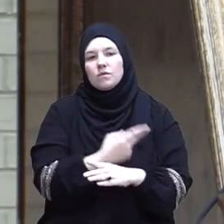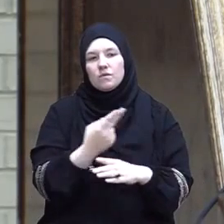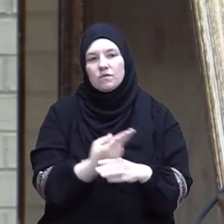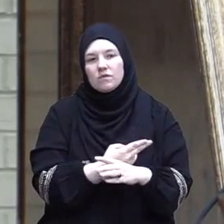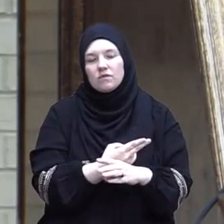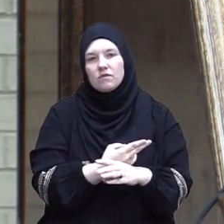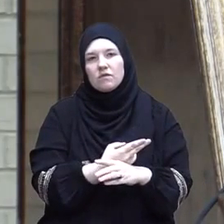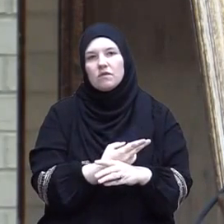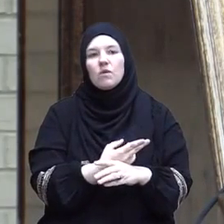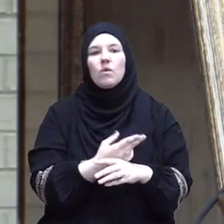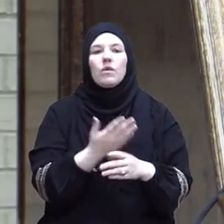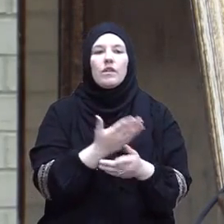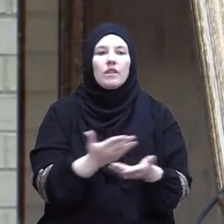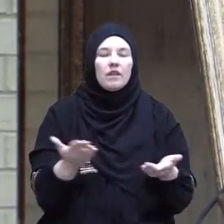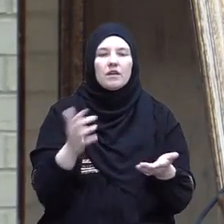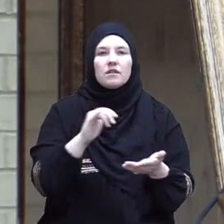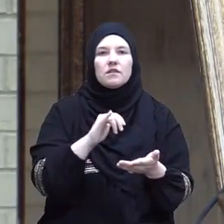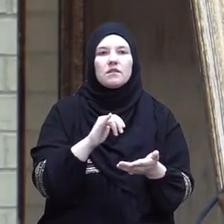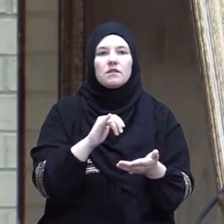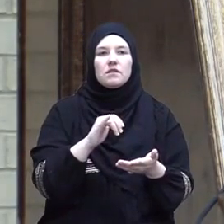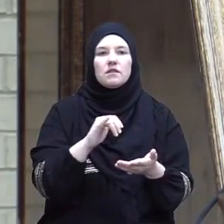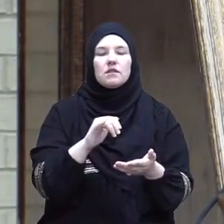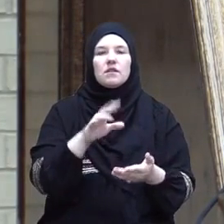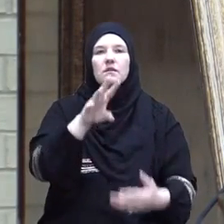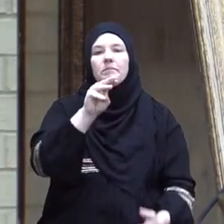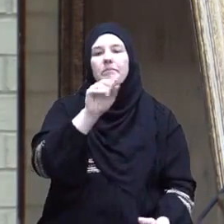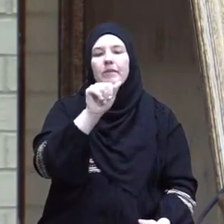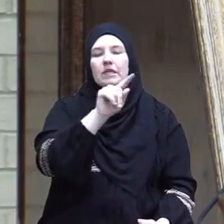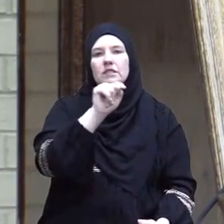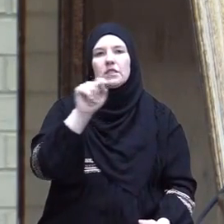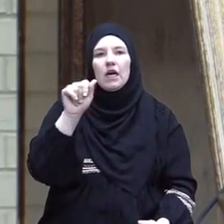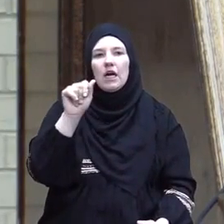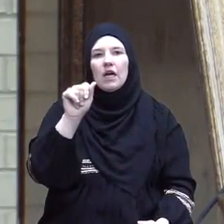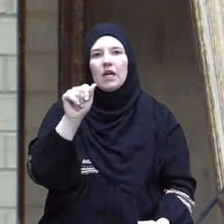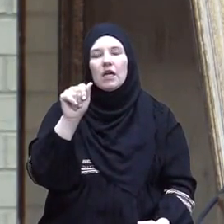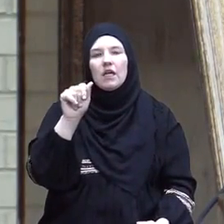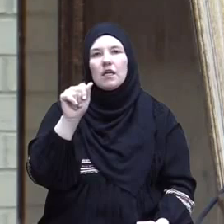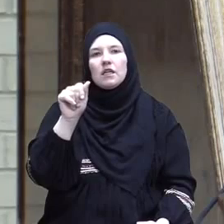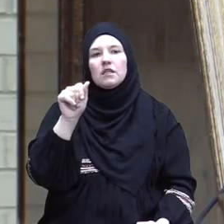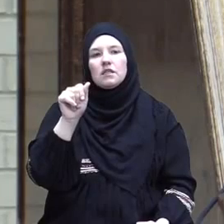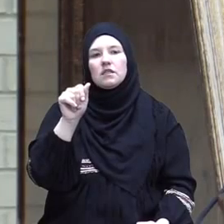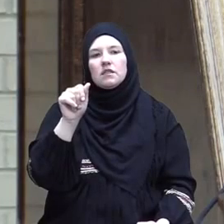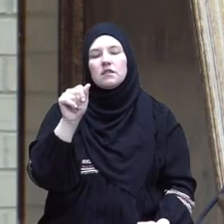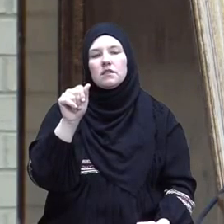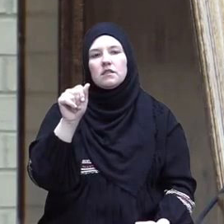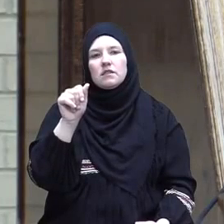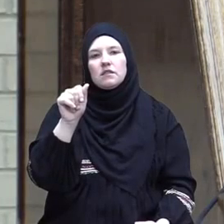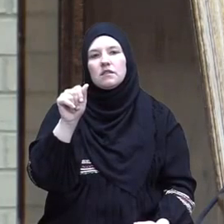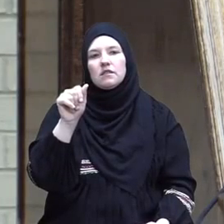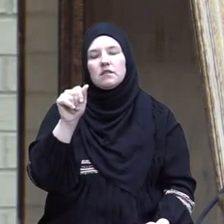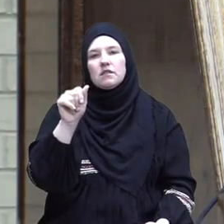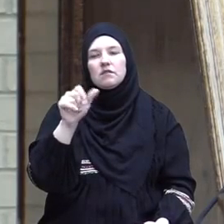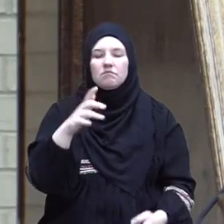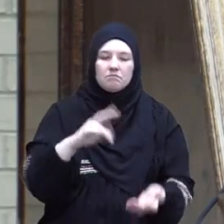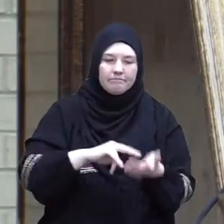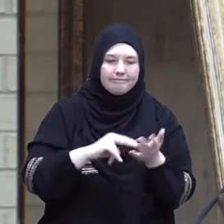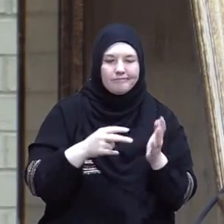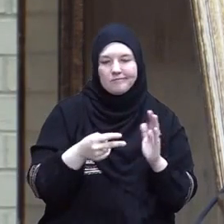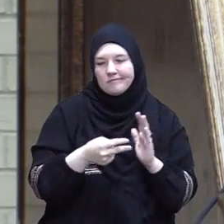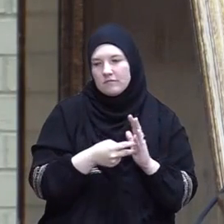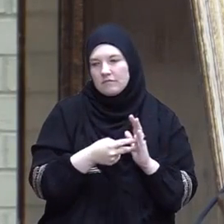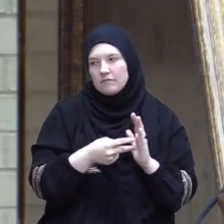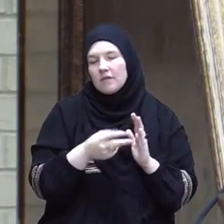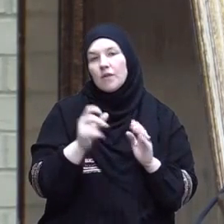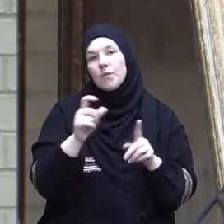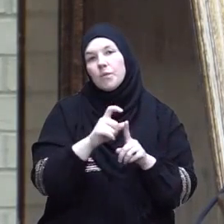that you use in the kitchen. And the word mata' really is very equivalent to the word utensils in that it